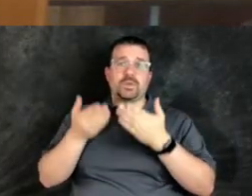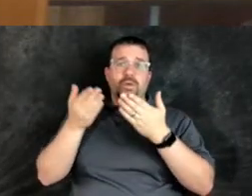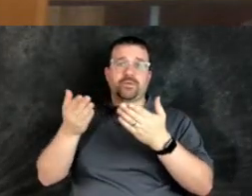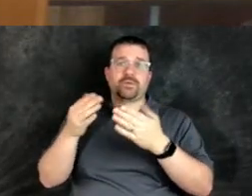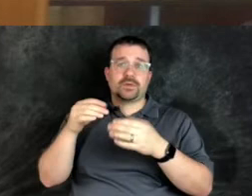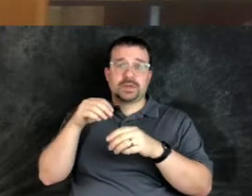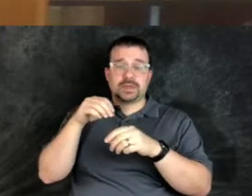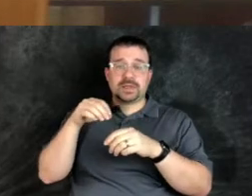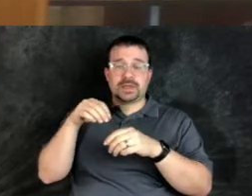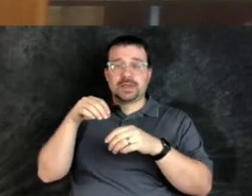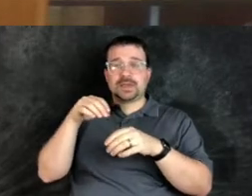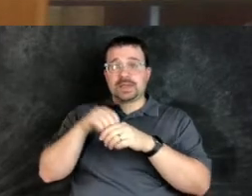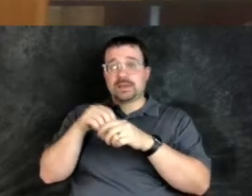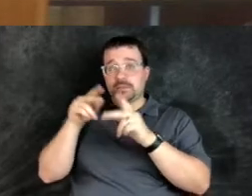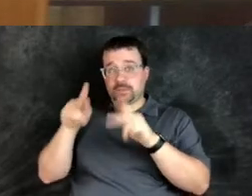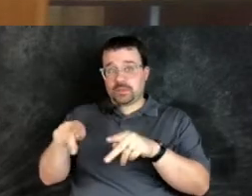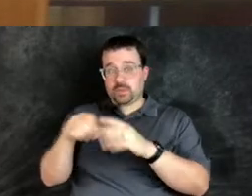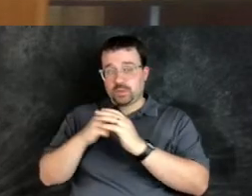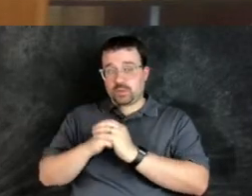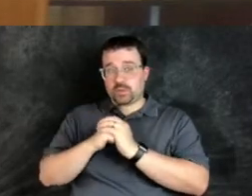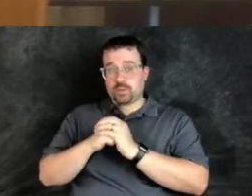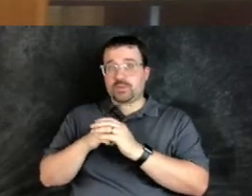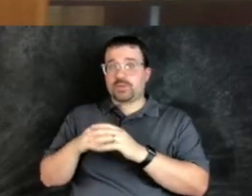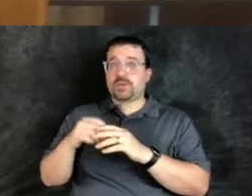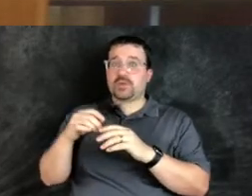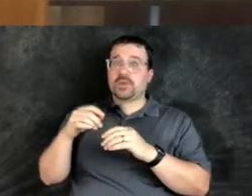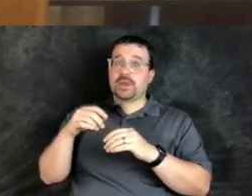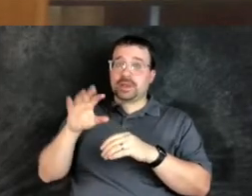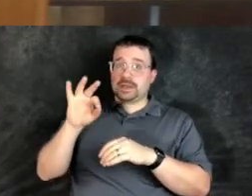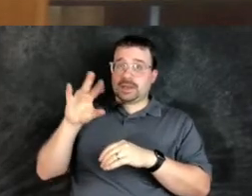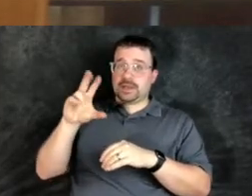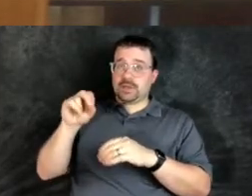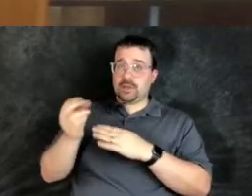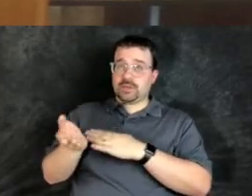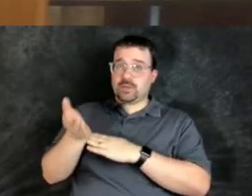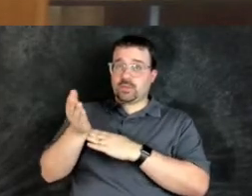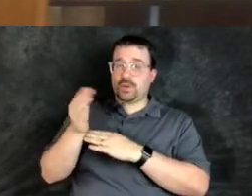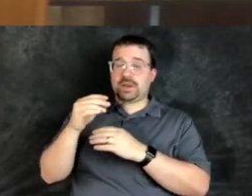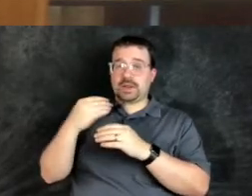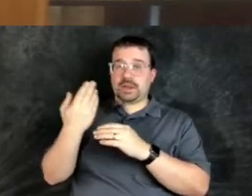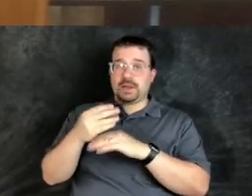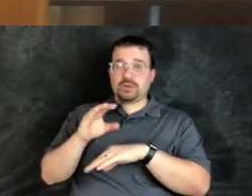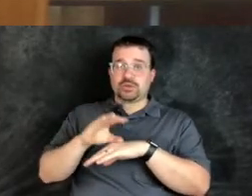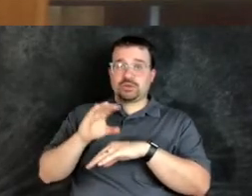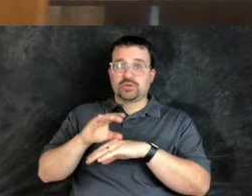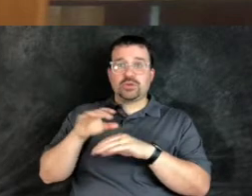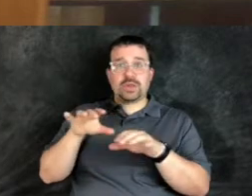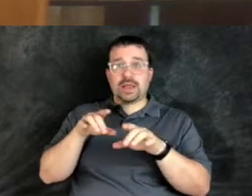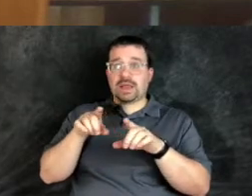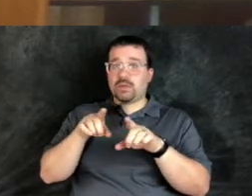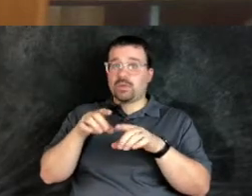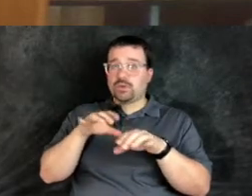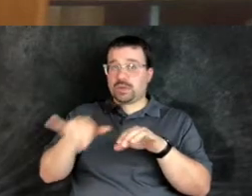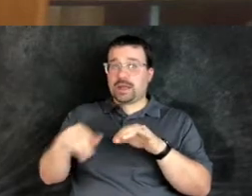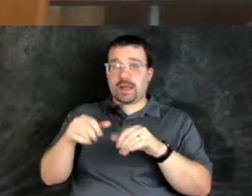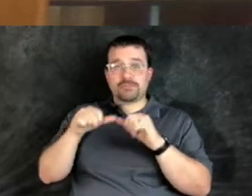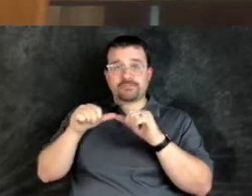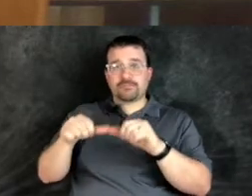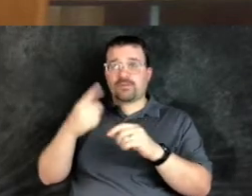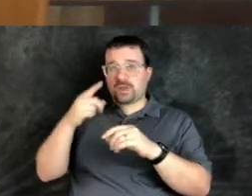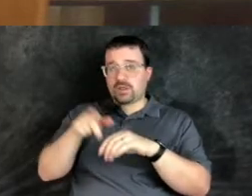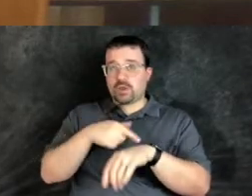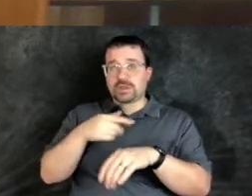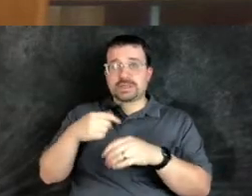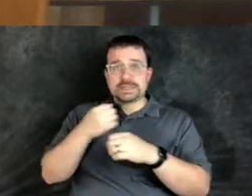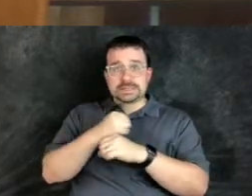offer our in-person worship service at 9:30 a.m. in our sanctuary. And we'll do this as long as it is safe to